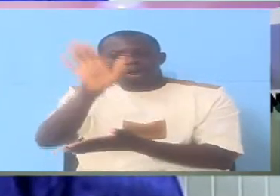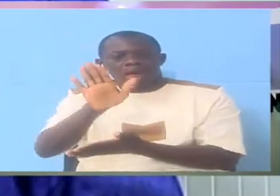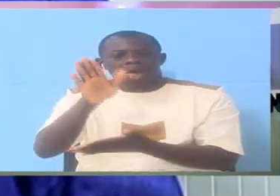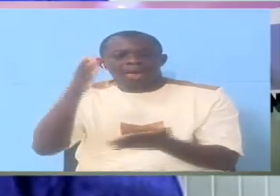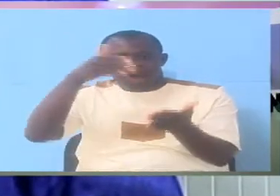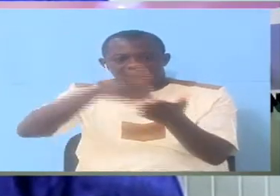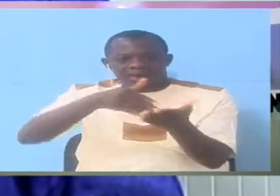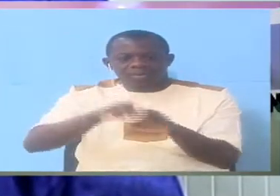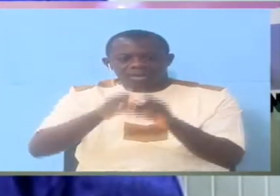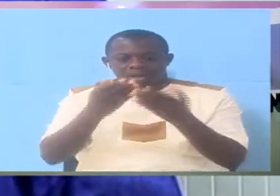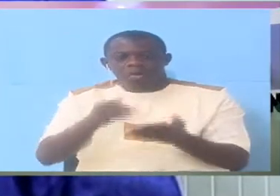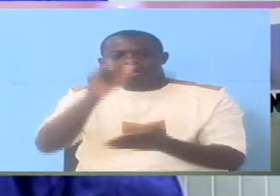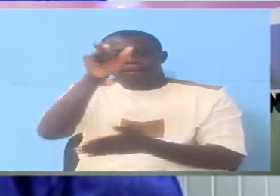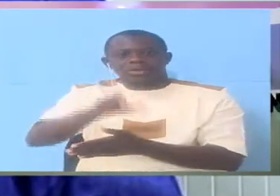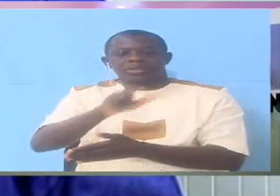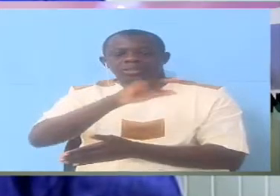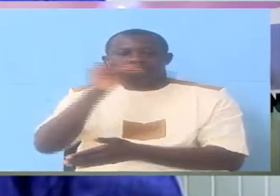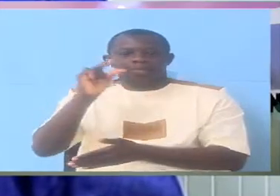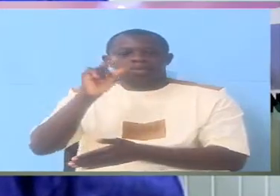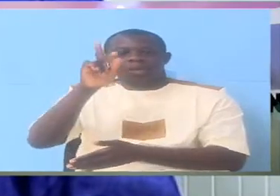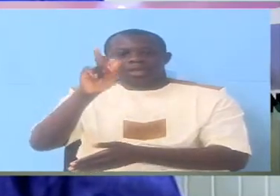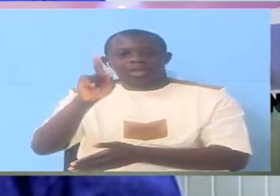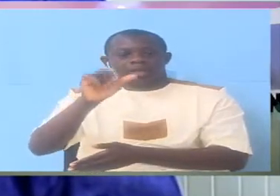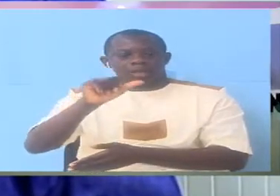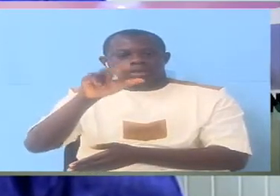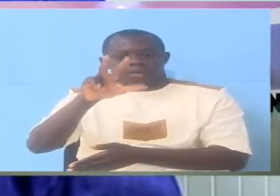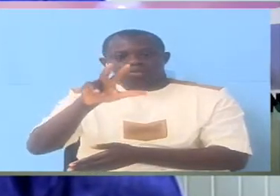Bombarde alighted from the pickup.